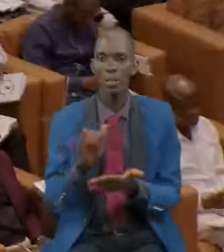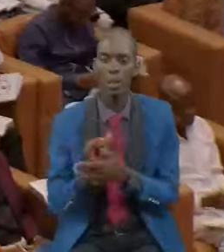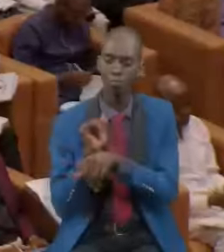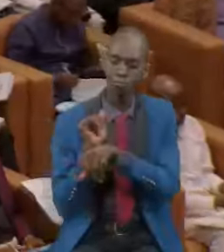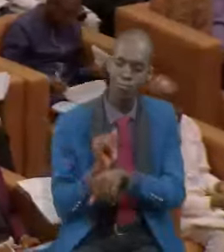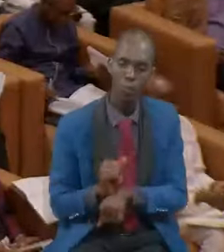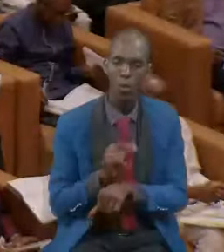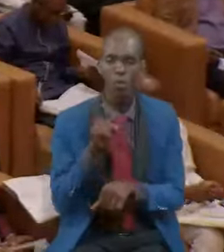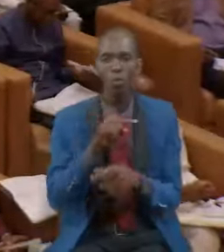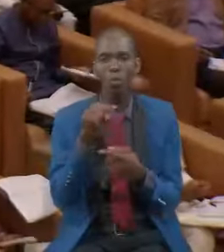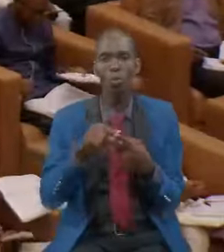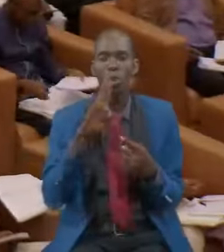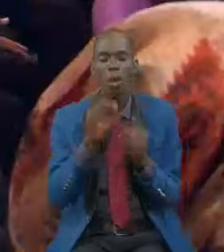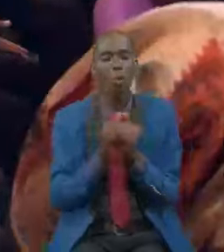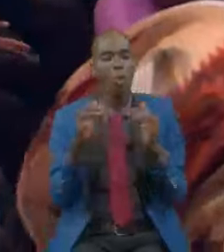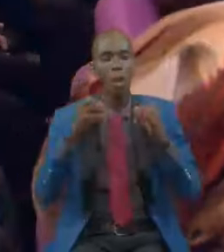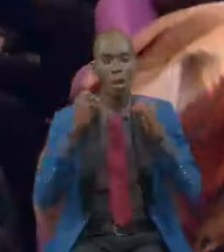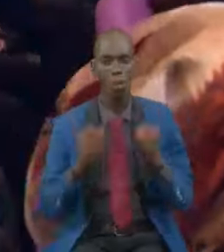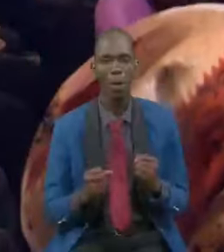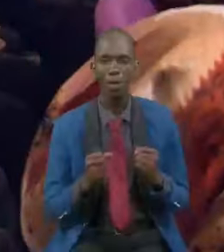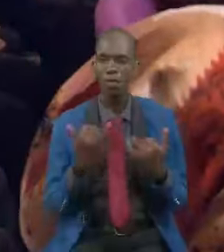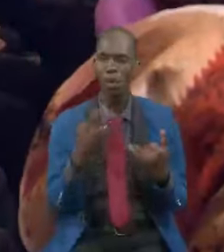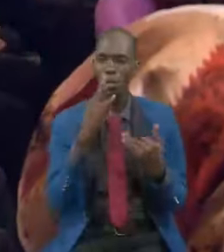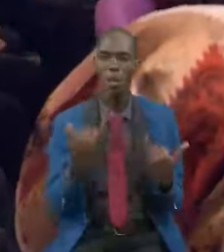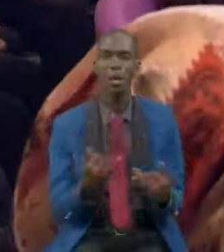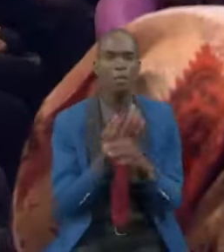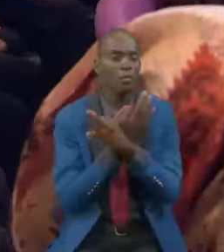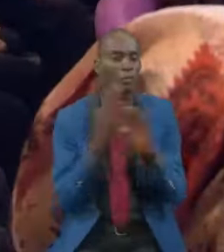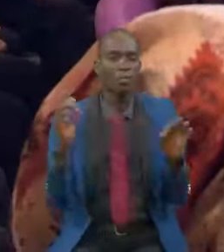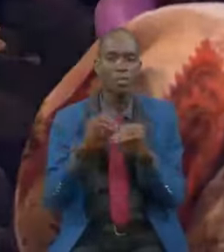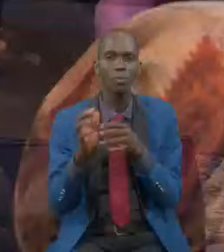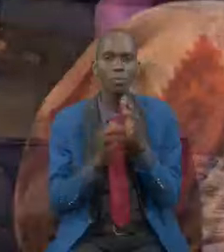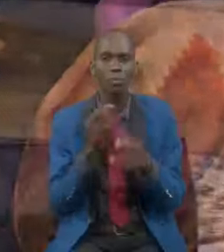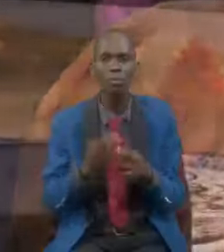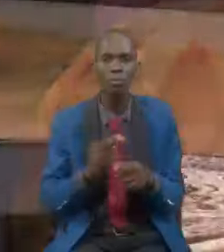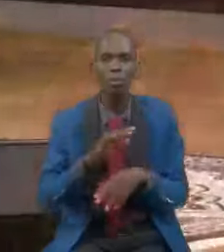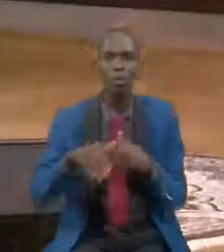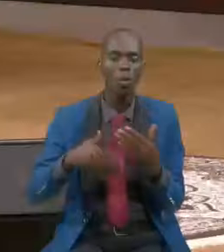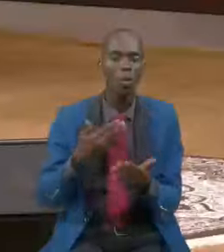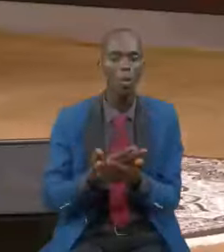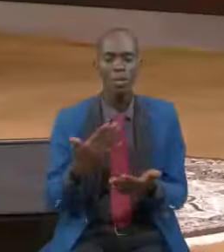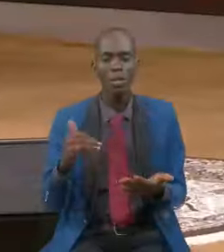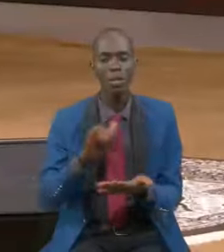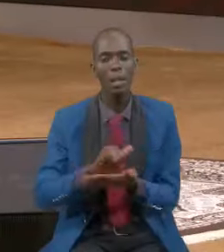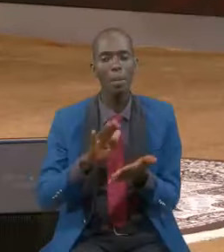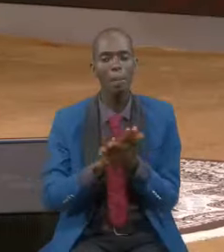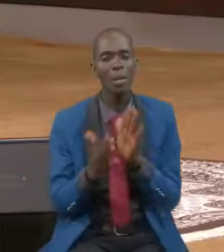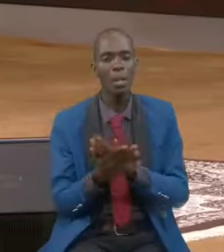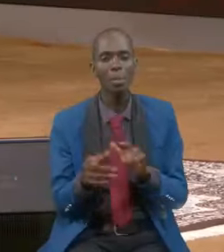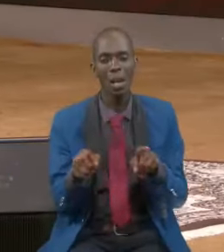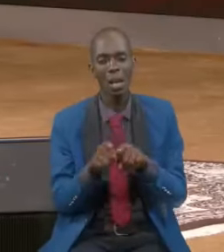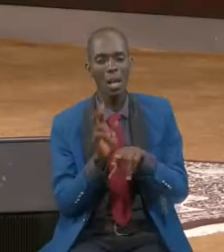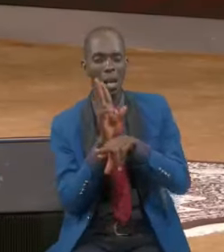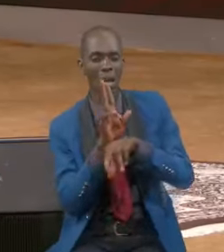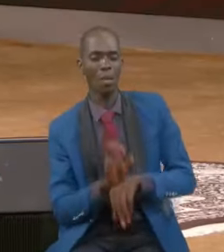helpless, free. And all the things that, you know, became like a habit, and that's how you have been, how you have been,